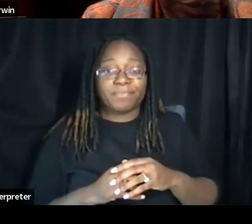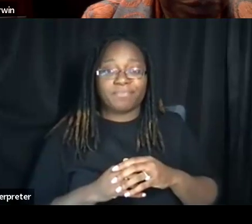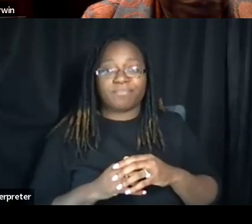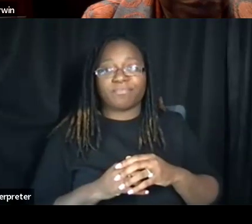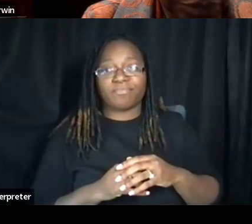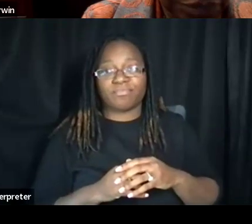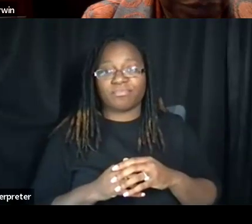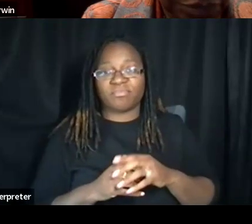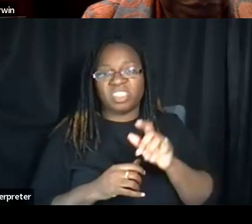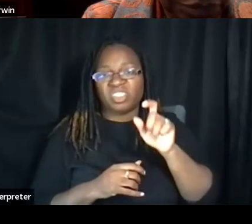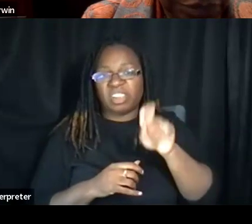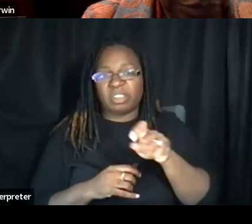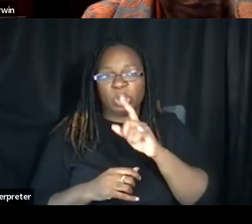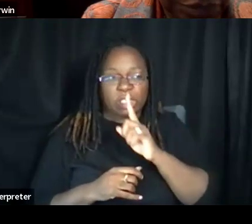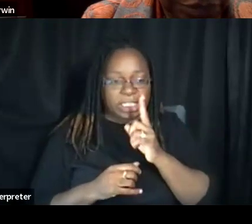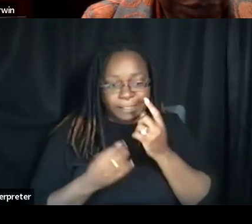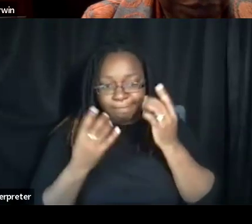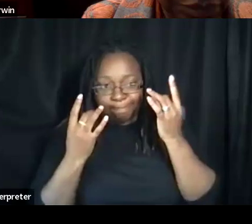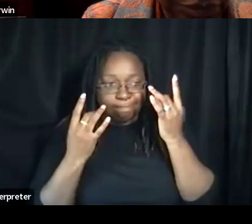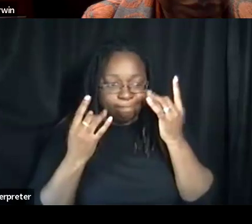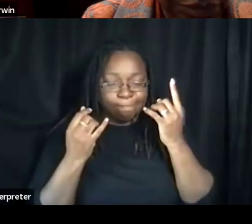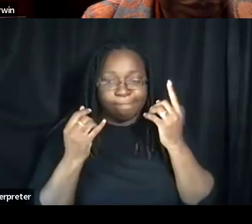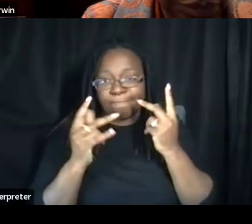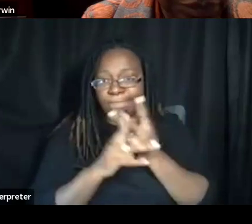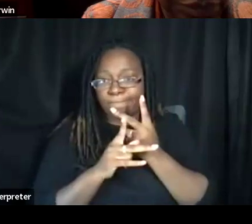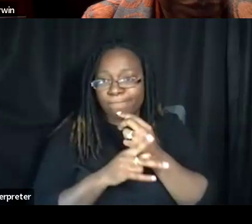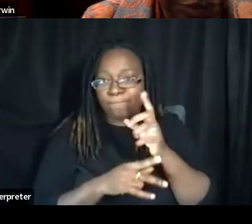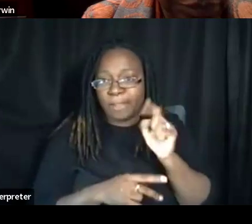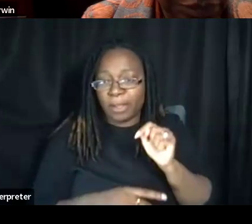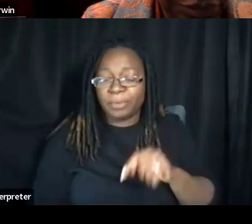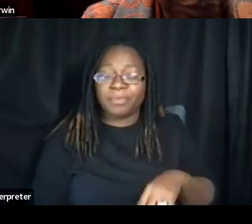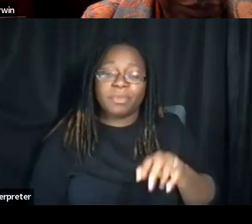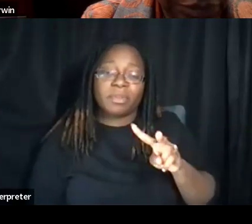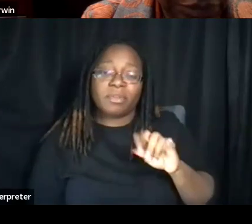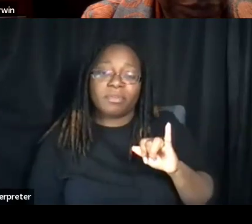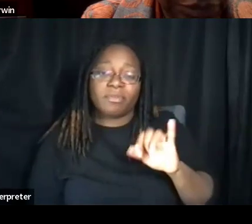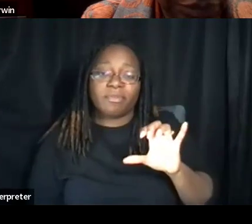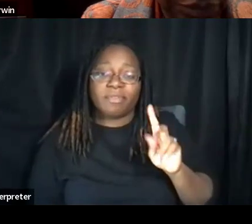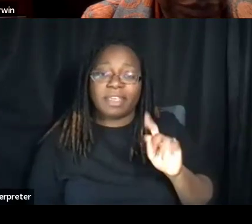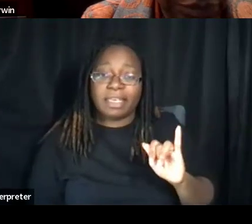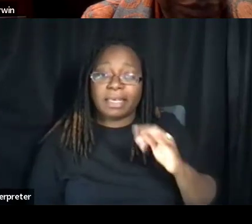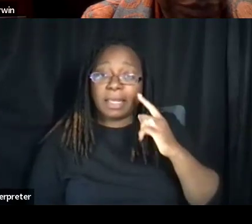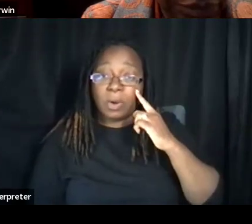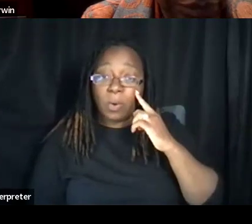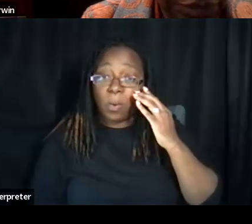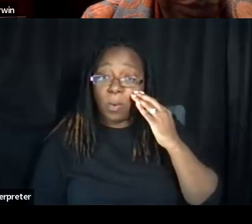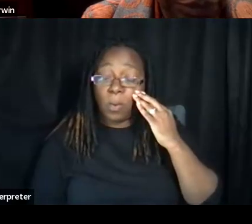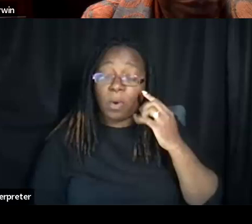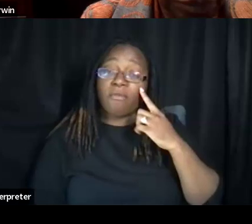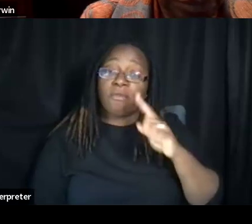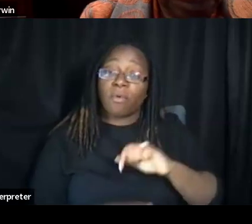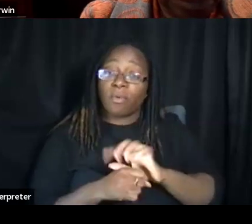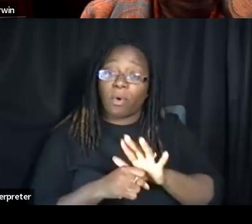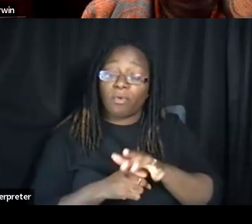you just have to be very creative. And Vicki, I don't know, I know during COVID, you all did a lot